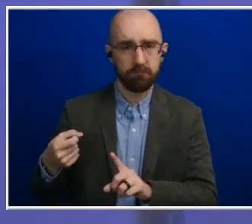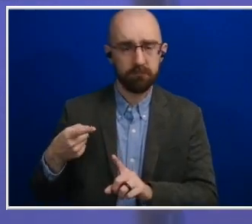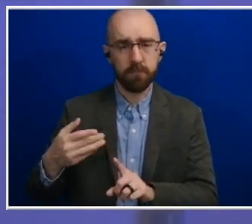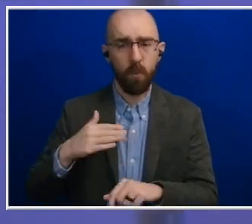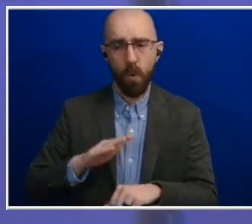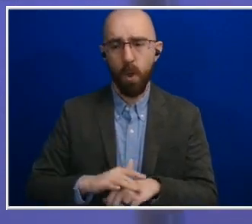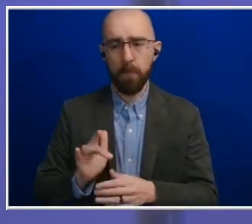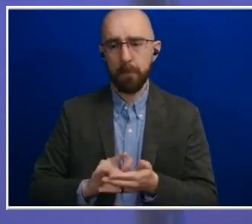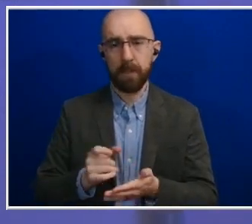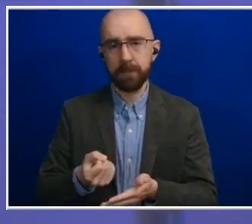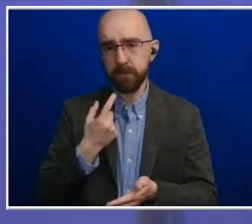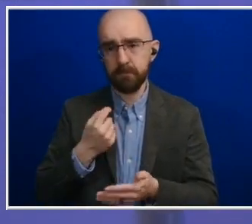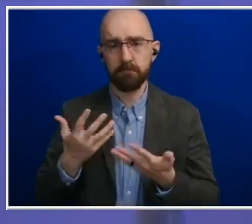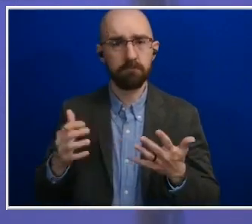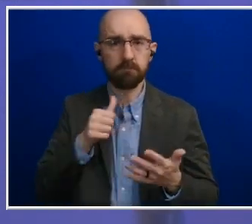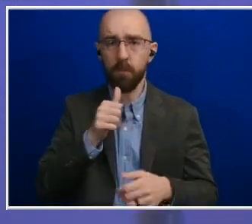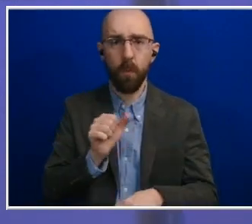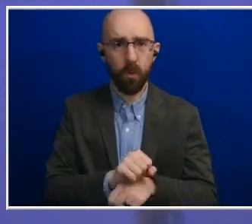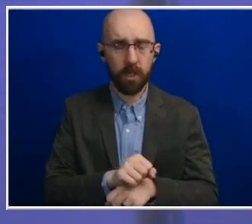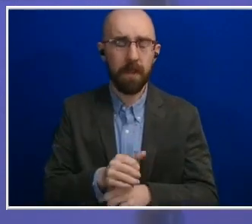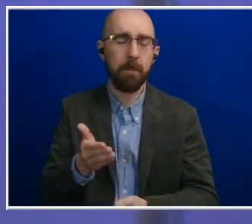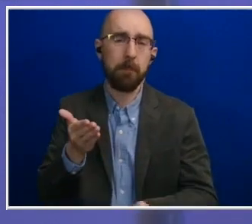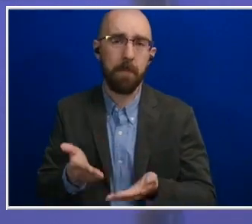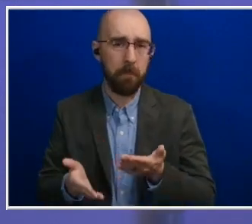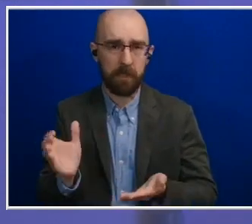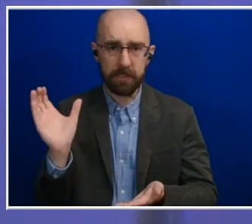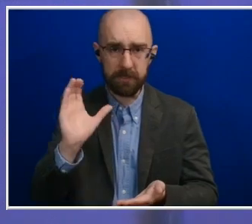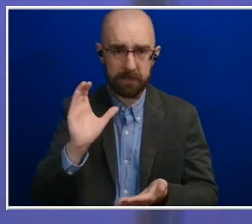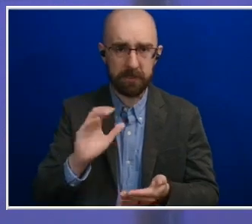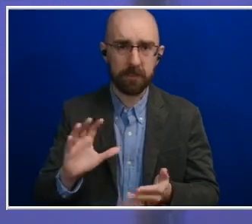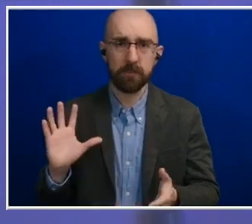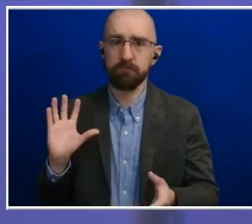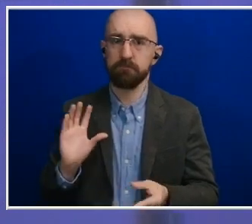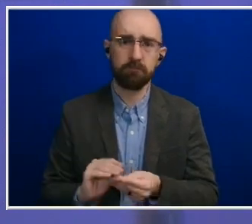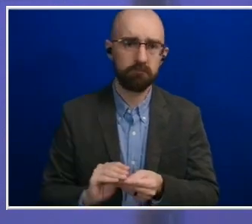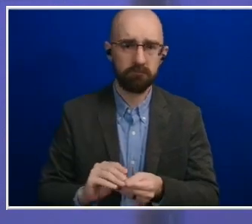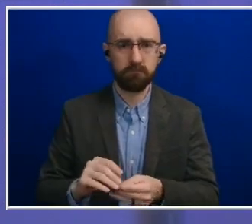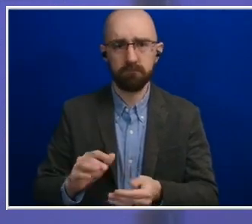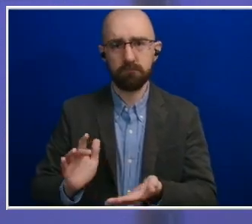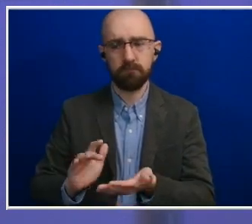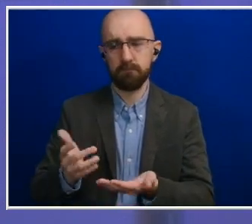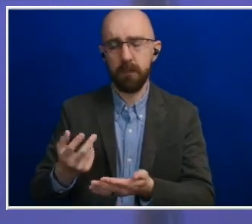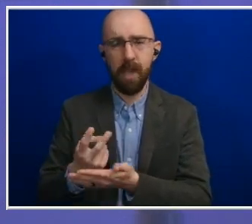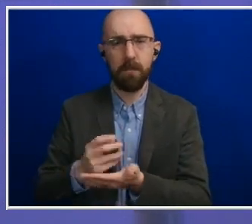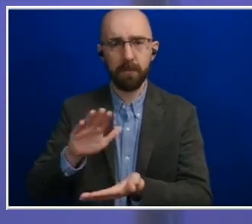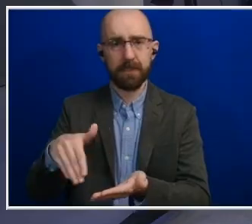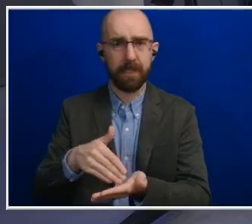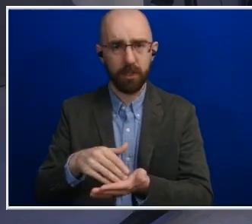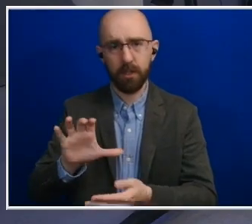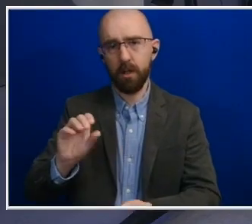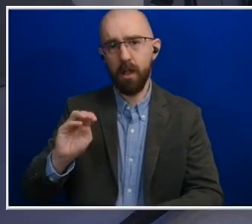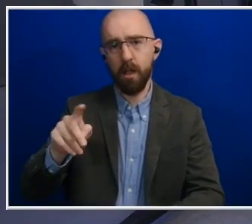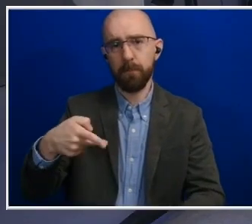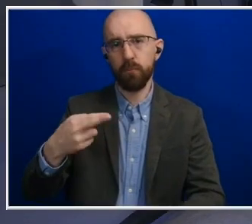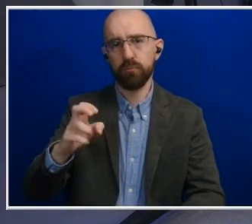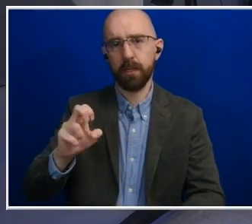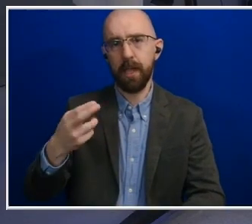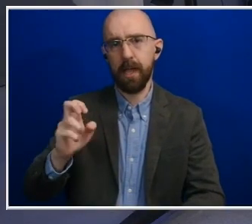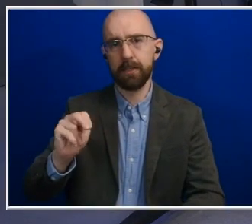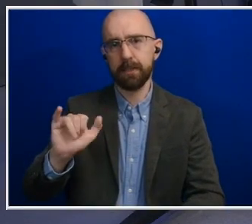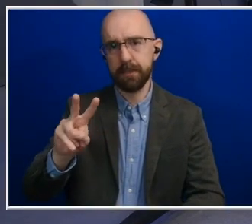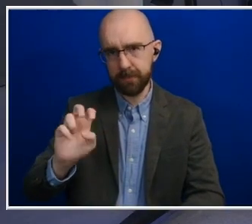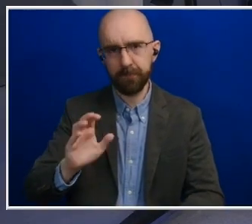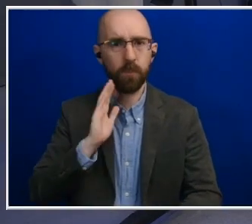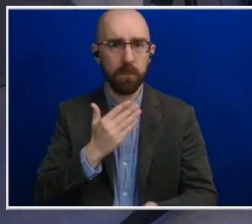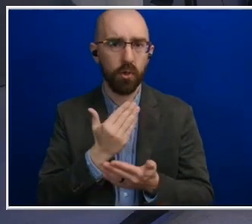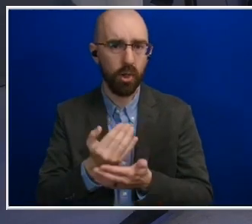working, then perhaps seeking a comprehensive epilepsy center to get an expert opinion would be a good idea.